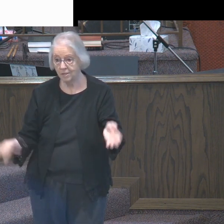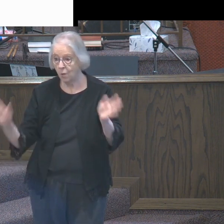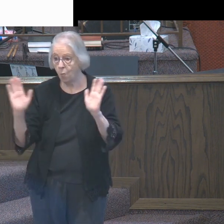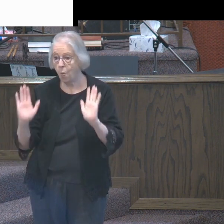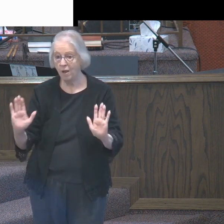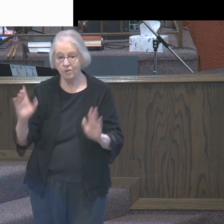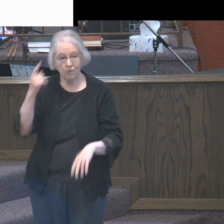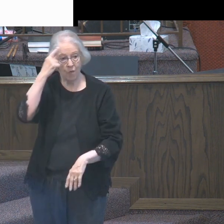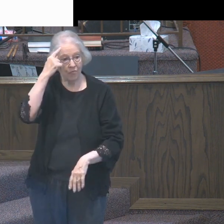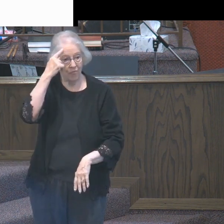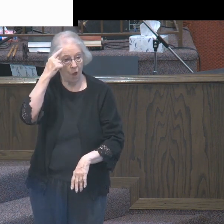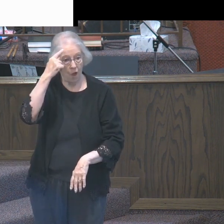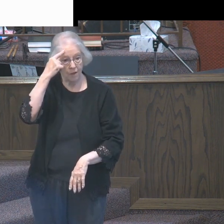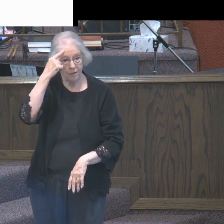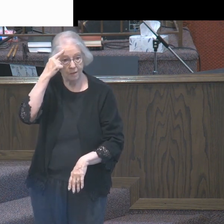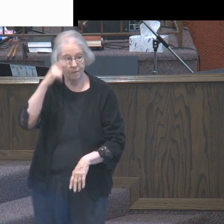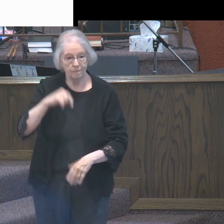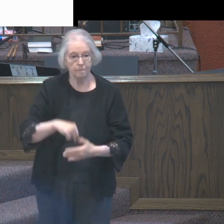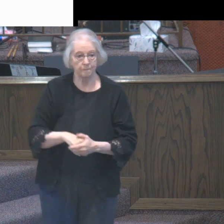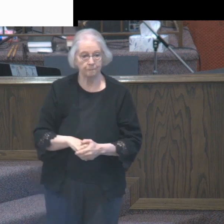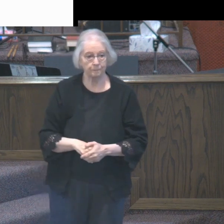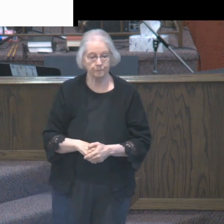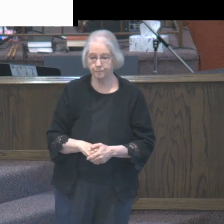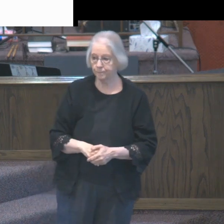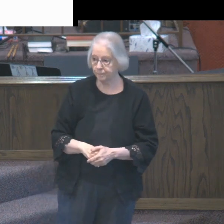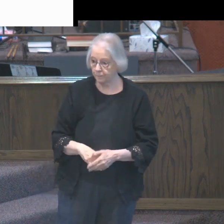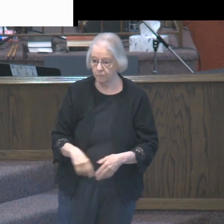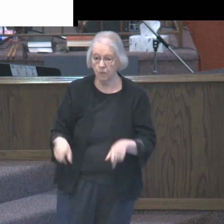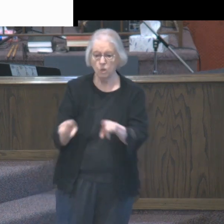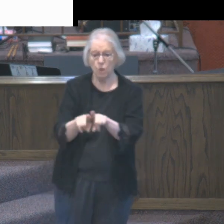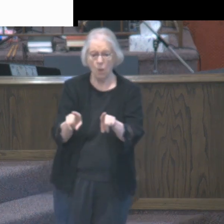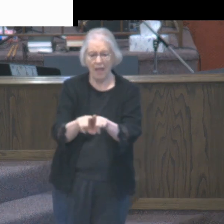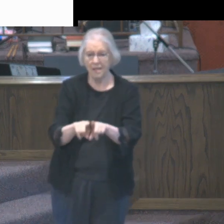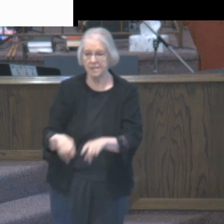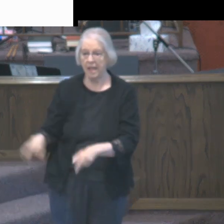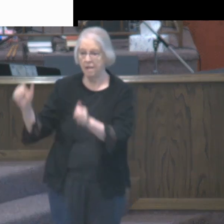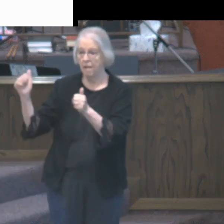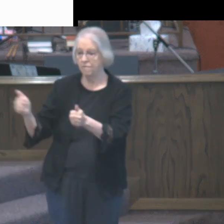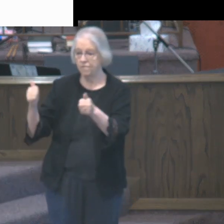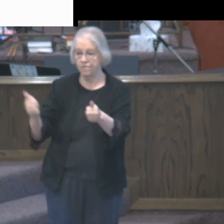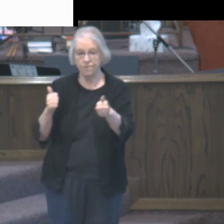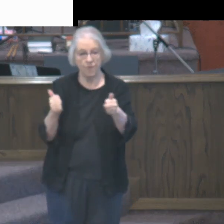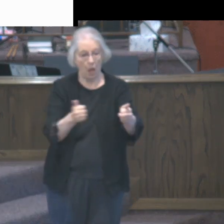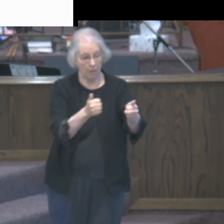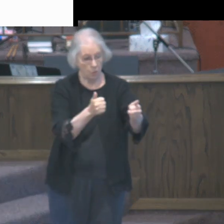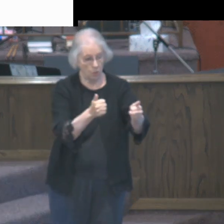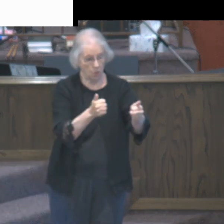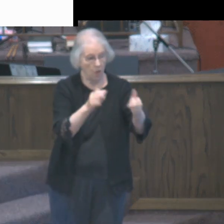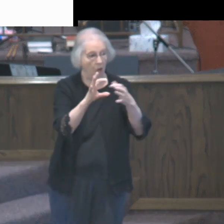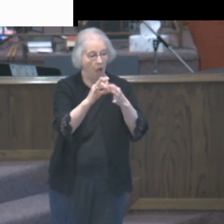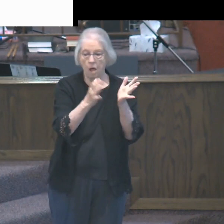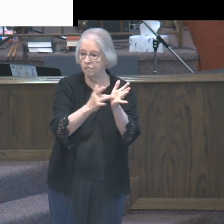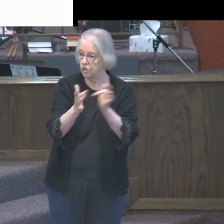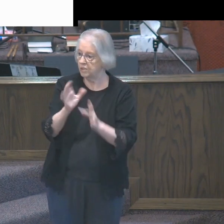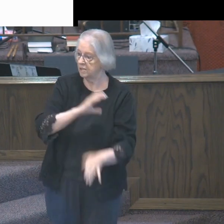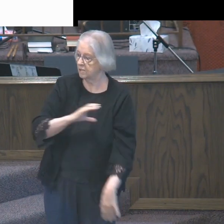a disciple, one of my responsibilities is to talk about and share the gospel. So